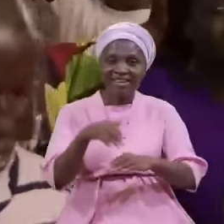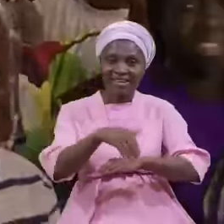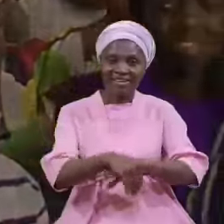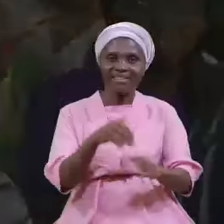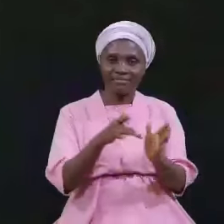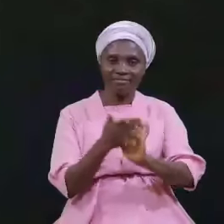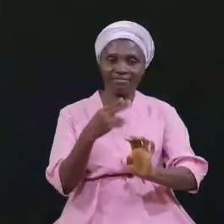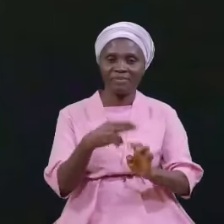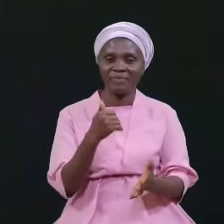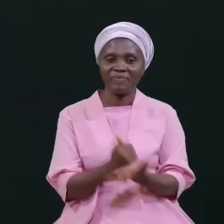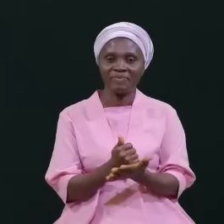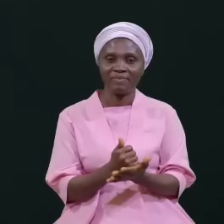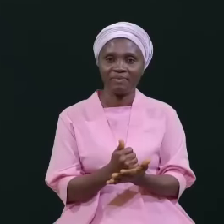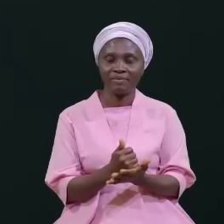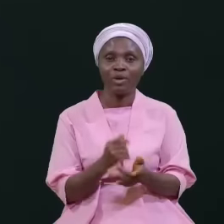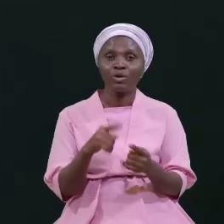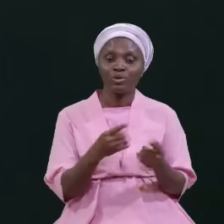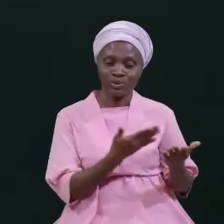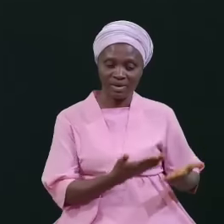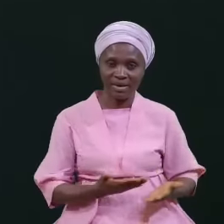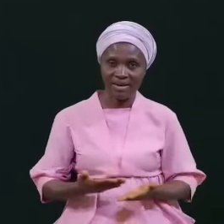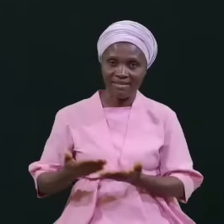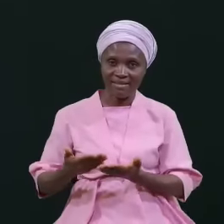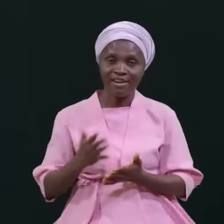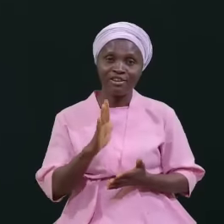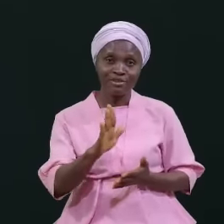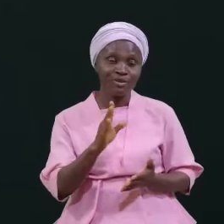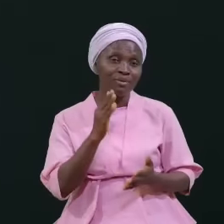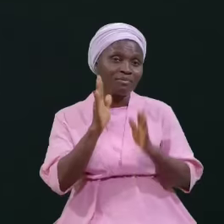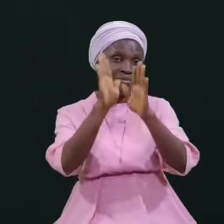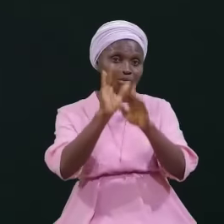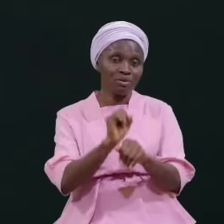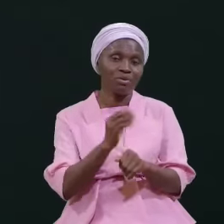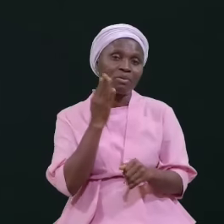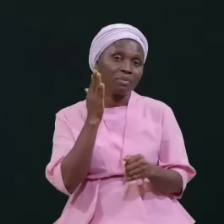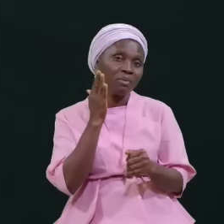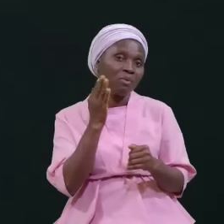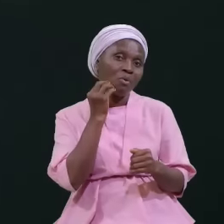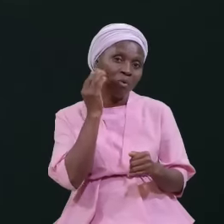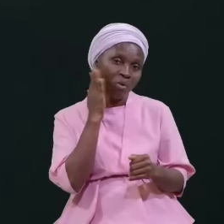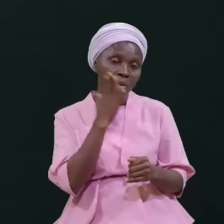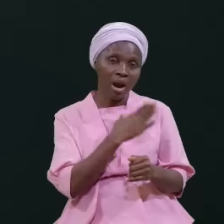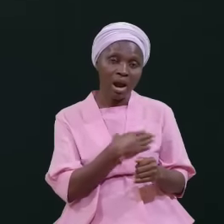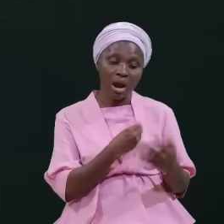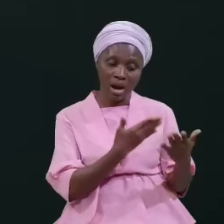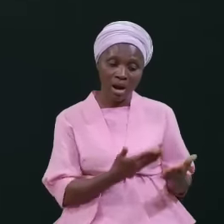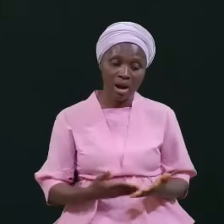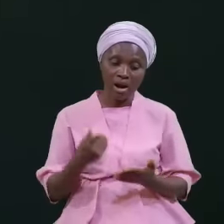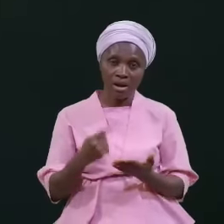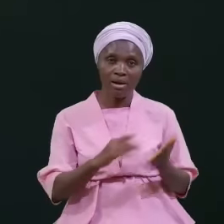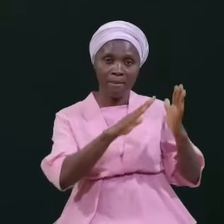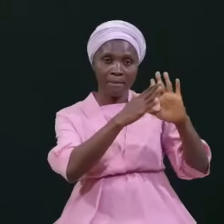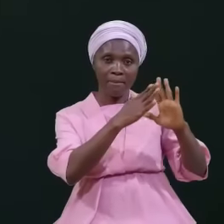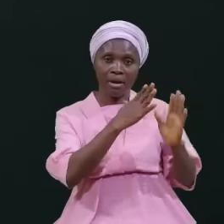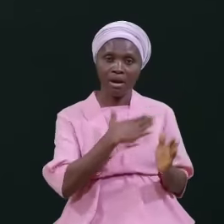You'll carry your miracle back home and carry the presence and the power, and you